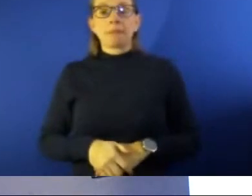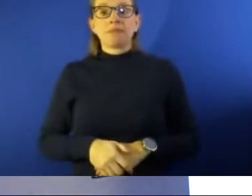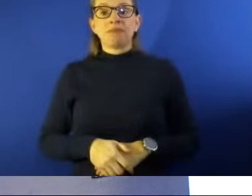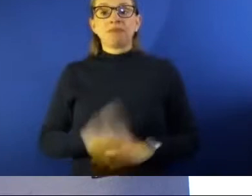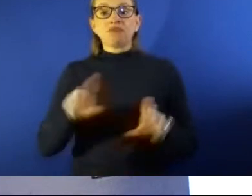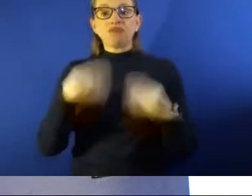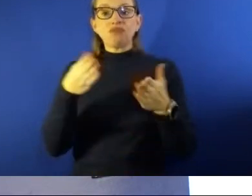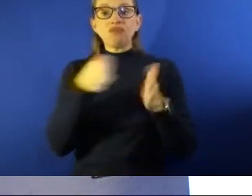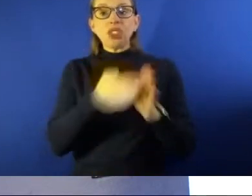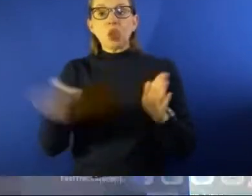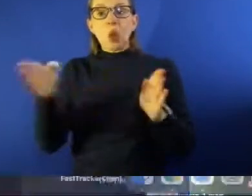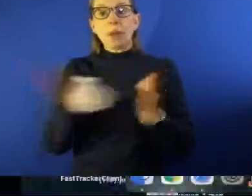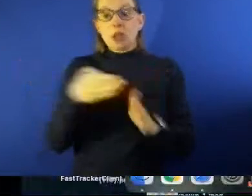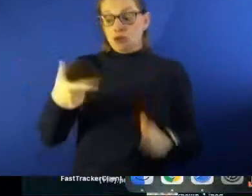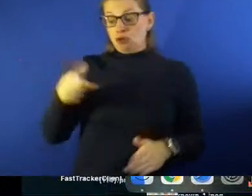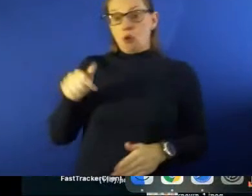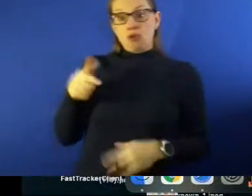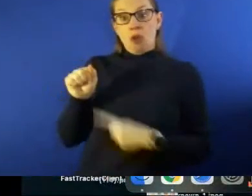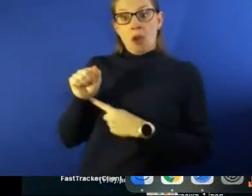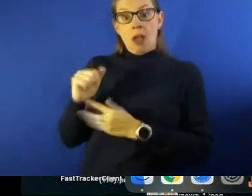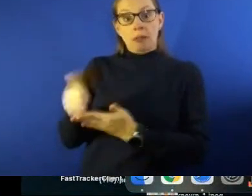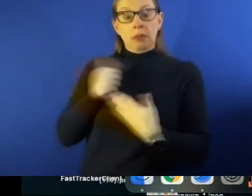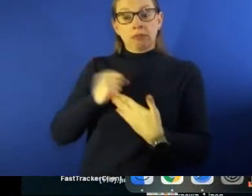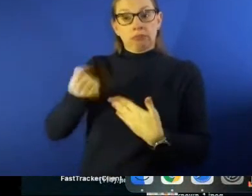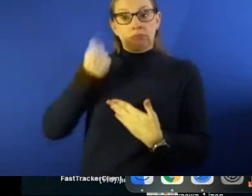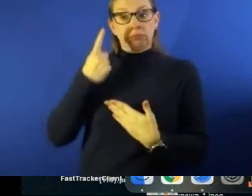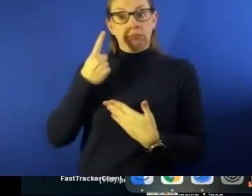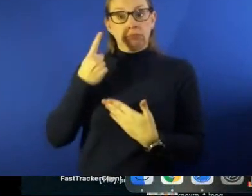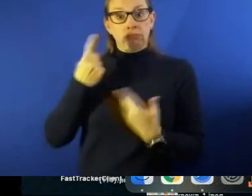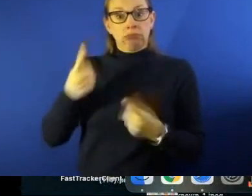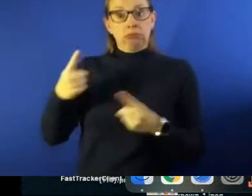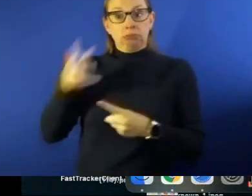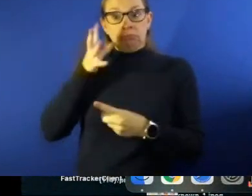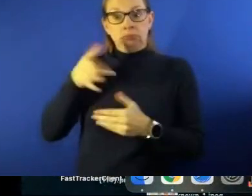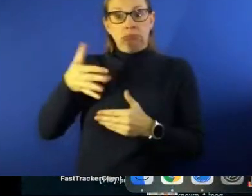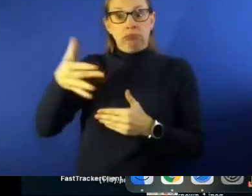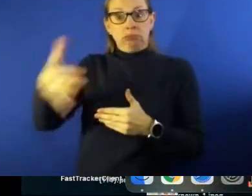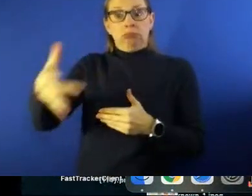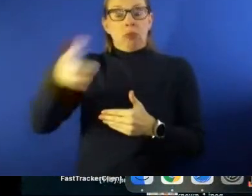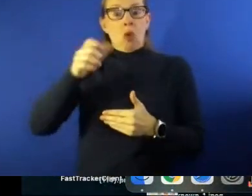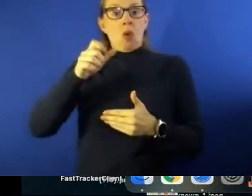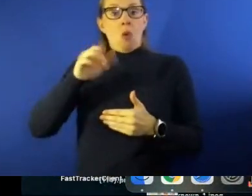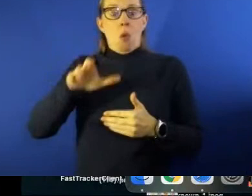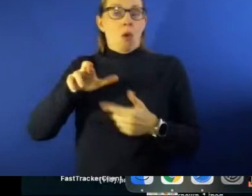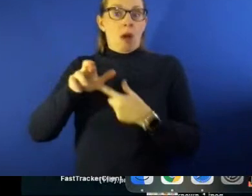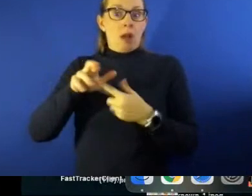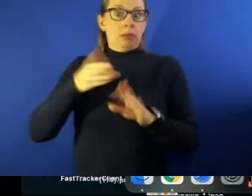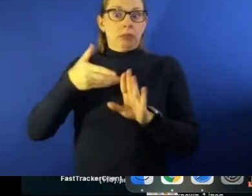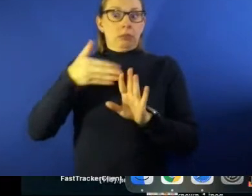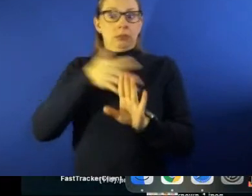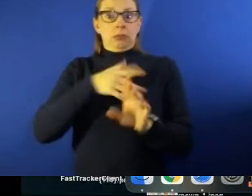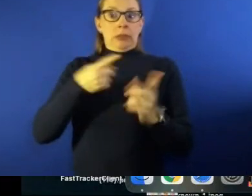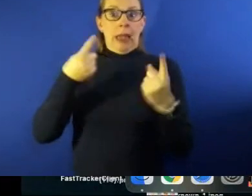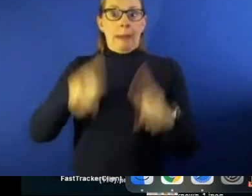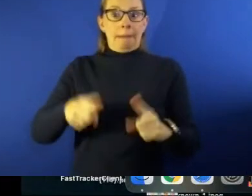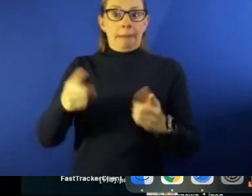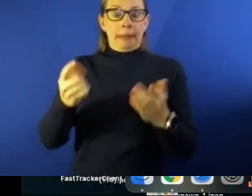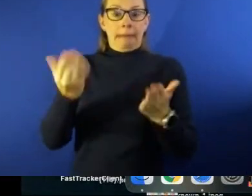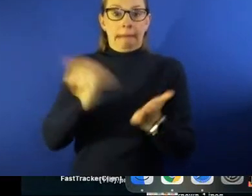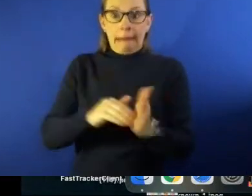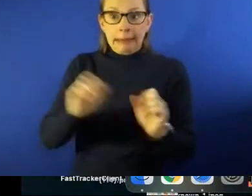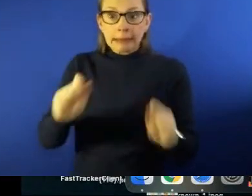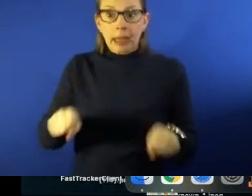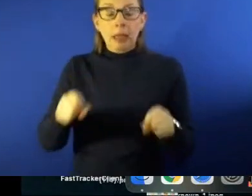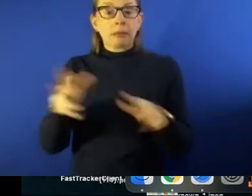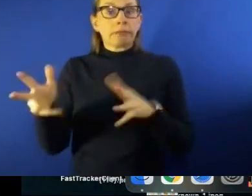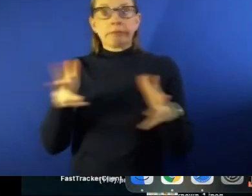Georgia, does that help us understand where we're going or where we've been or where we could go back to? A little bit of all of those things.